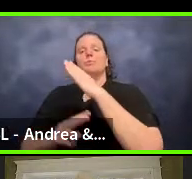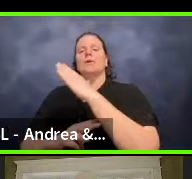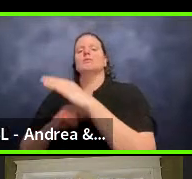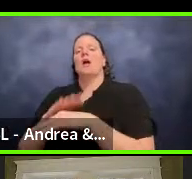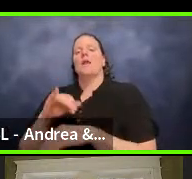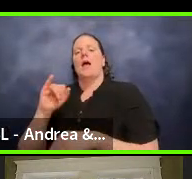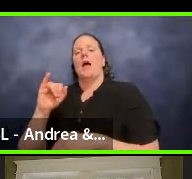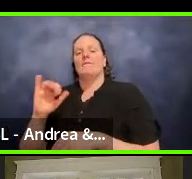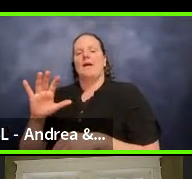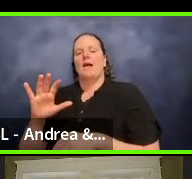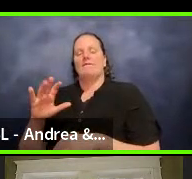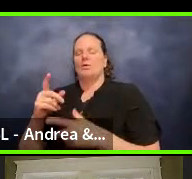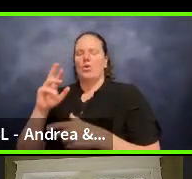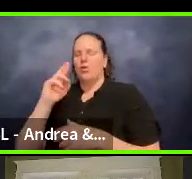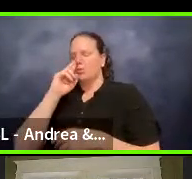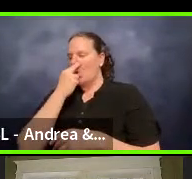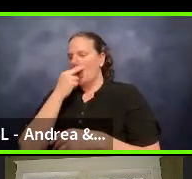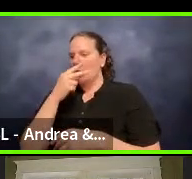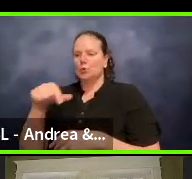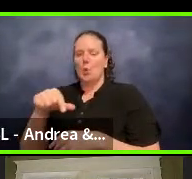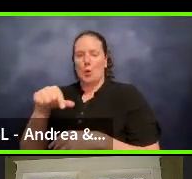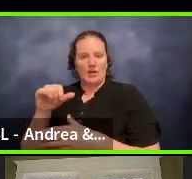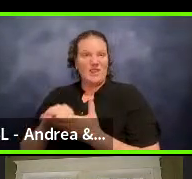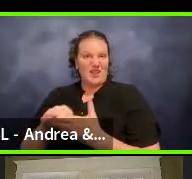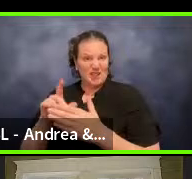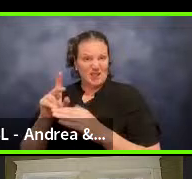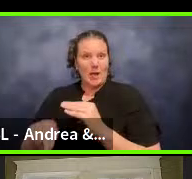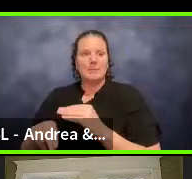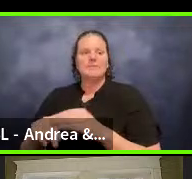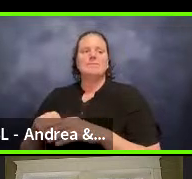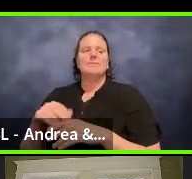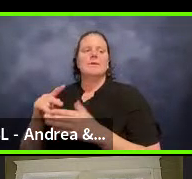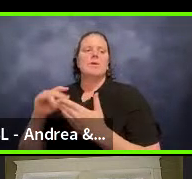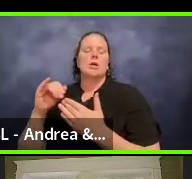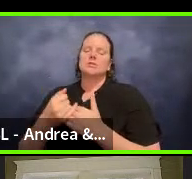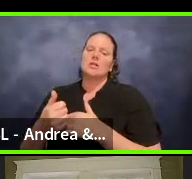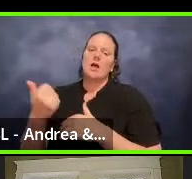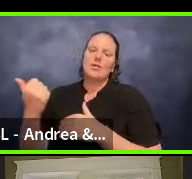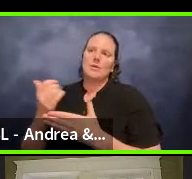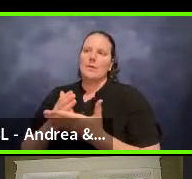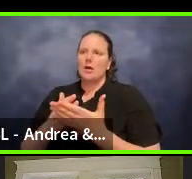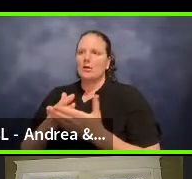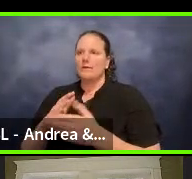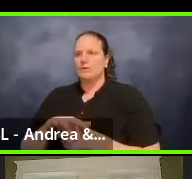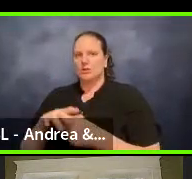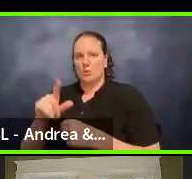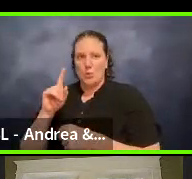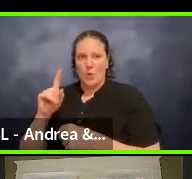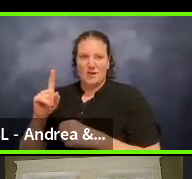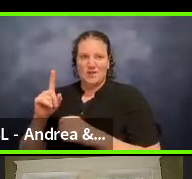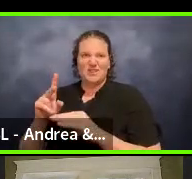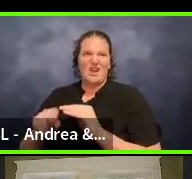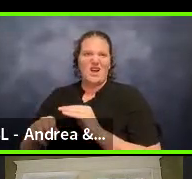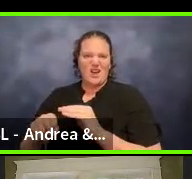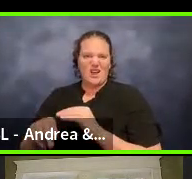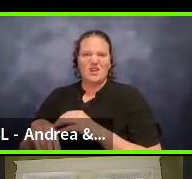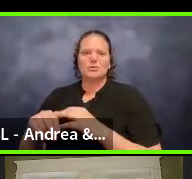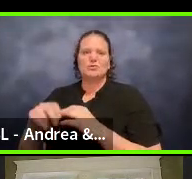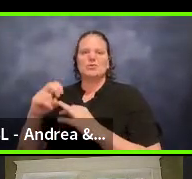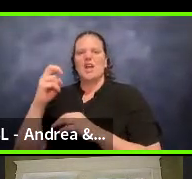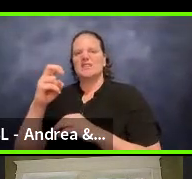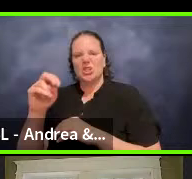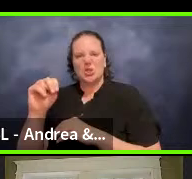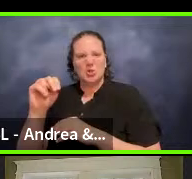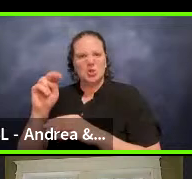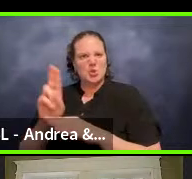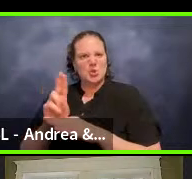or in the Rose Quarter likely could get cut. Projects in the other parts of Region 1 likely could get cut that are for pedestrians and cyclists and transit users.